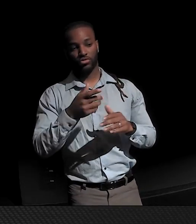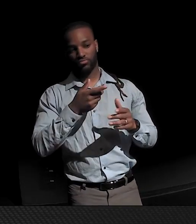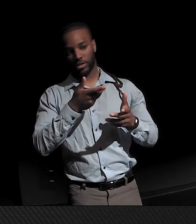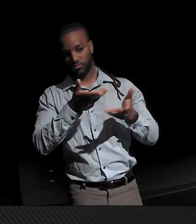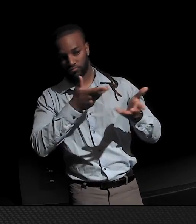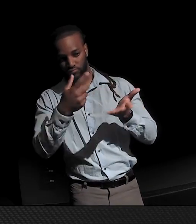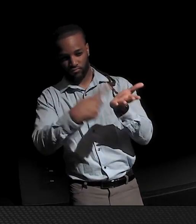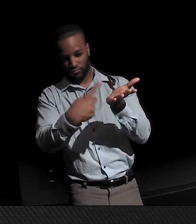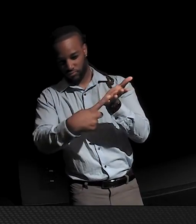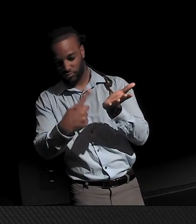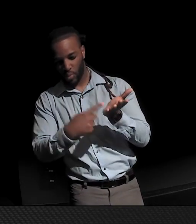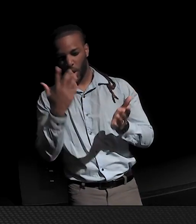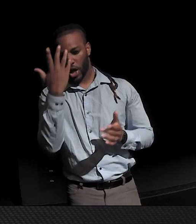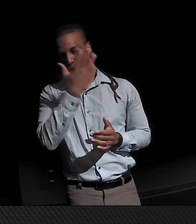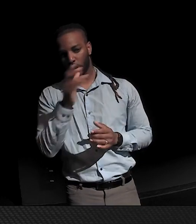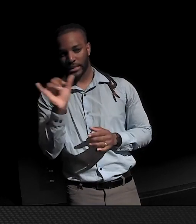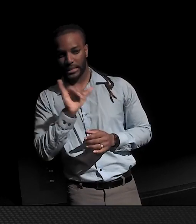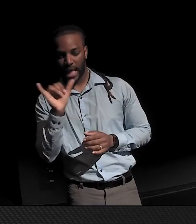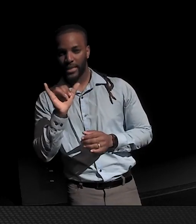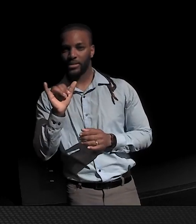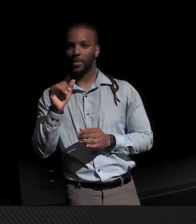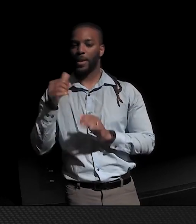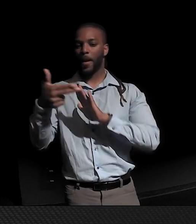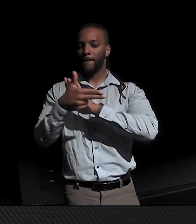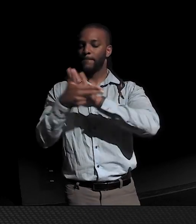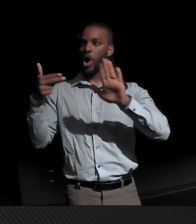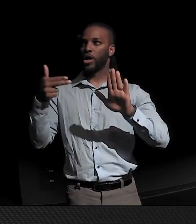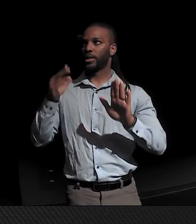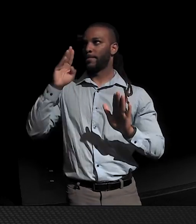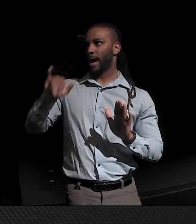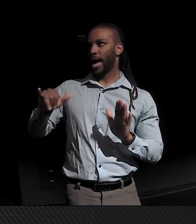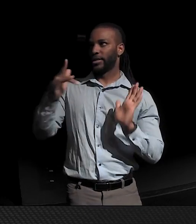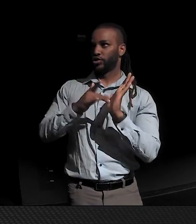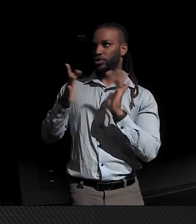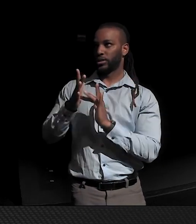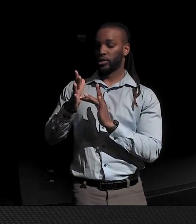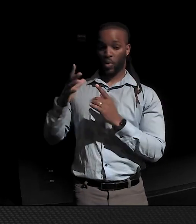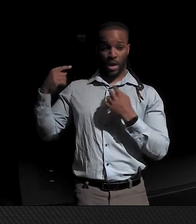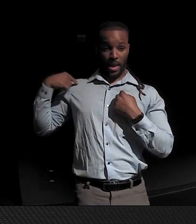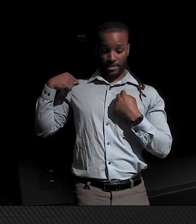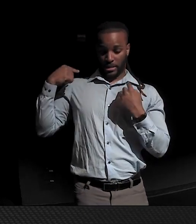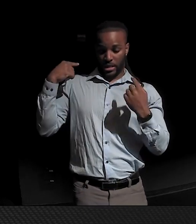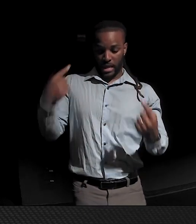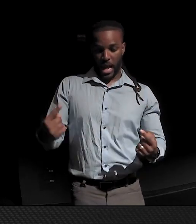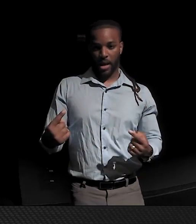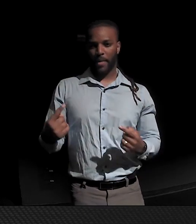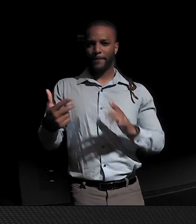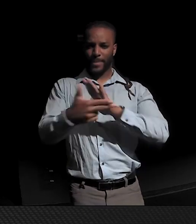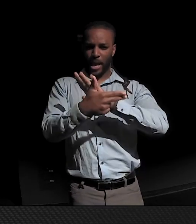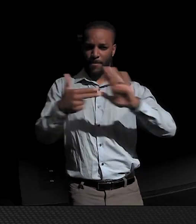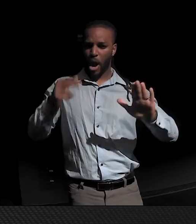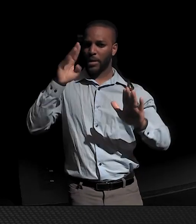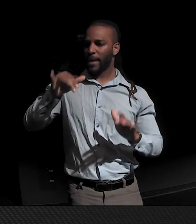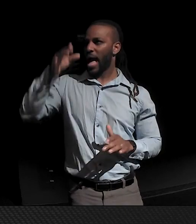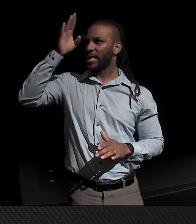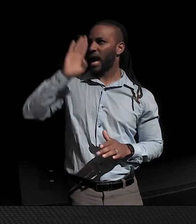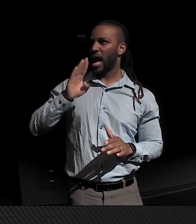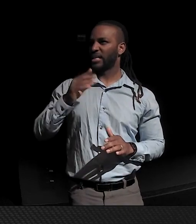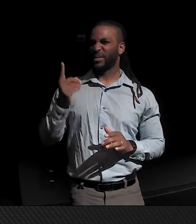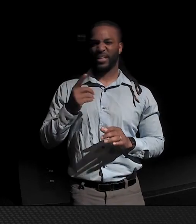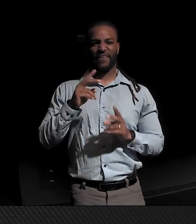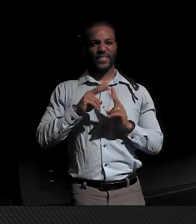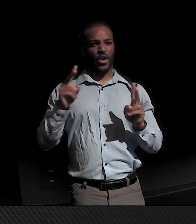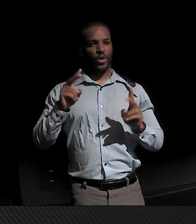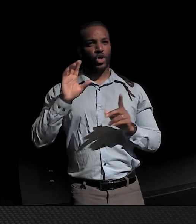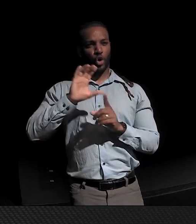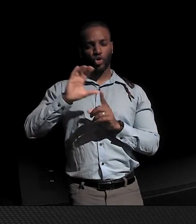them about what it looks like to be marked by Jesus. So up until this point, being marked by God was something that was very